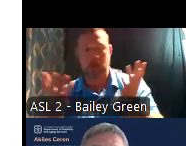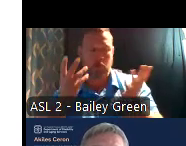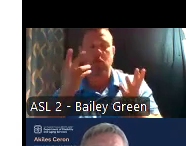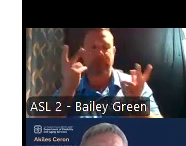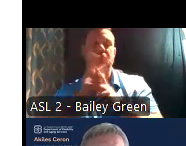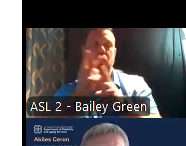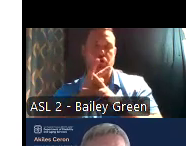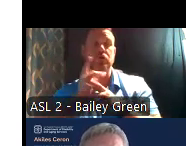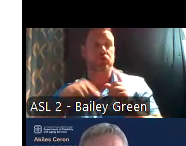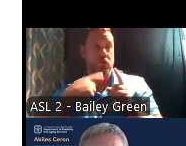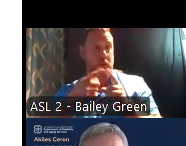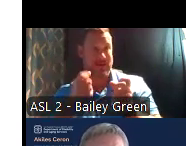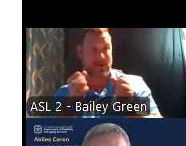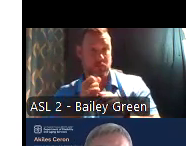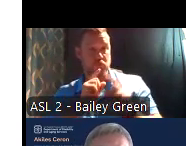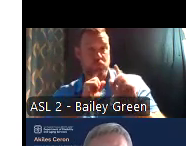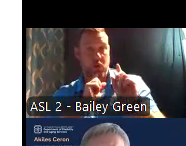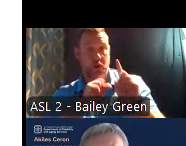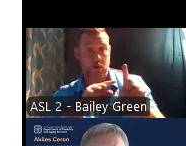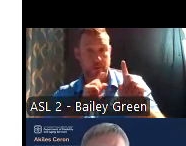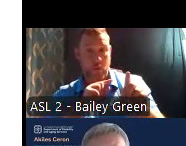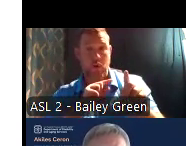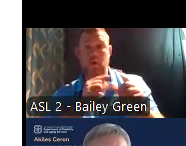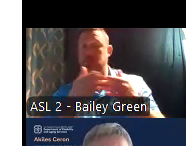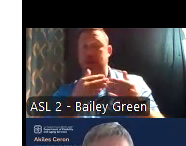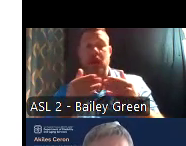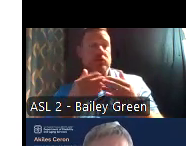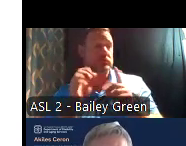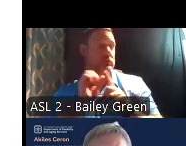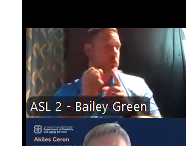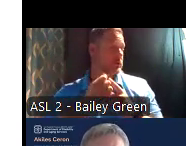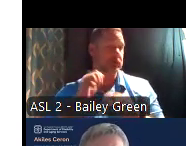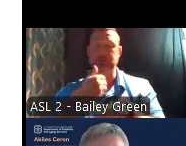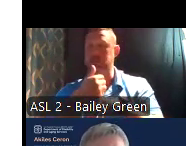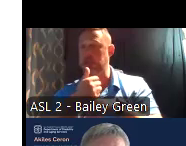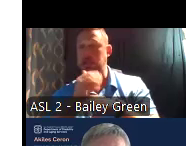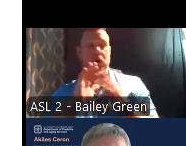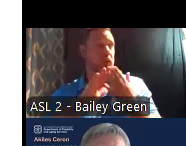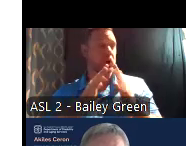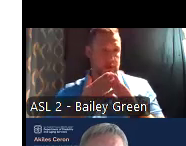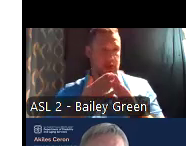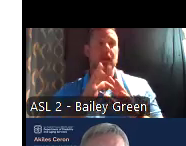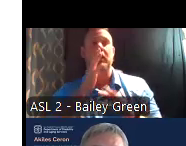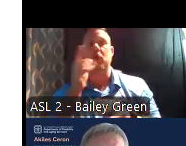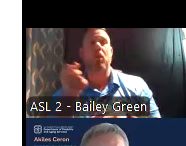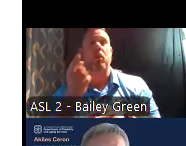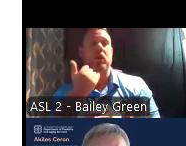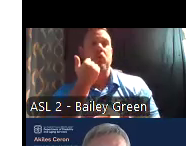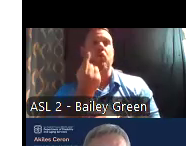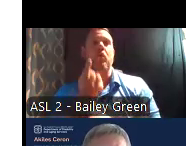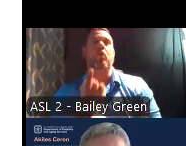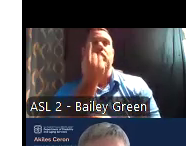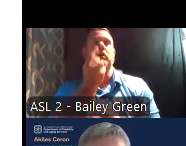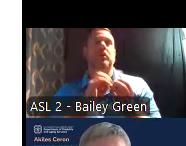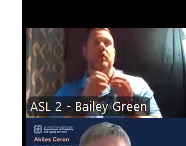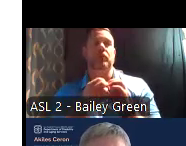when someone needs to make a report, regardless of the setting, the community, etc., they would only call one number.